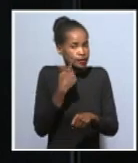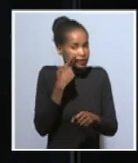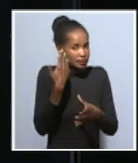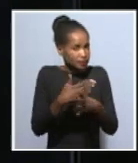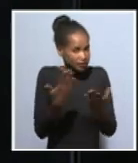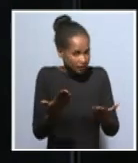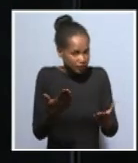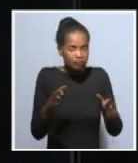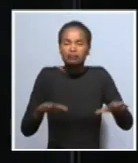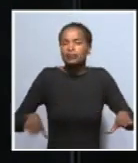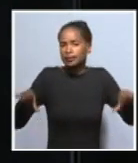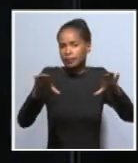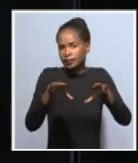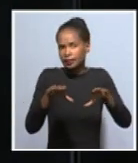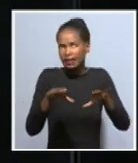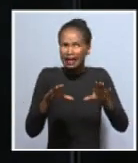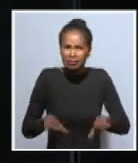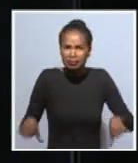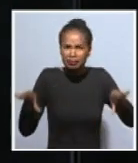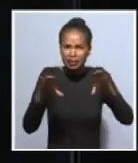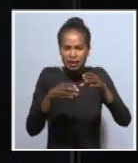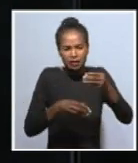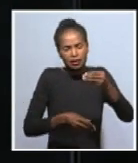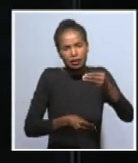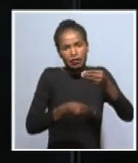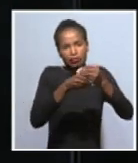Agriculture contributes that much to GDP.